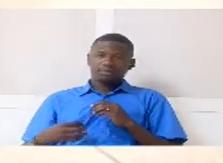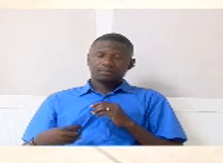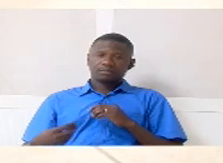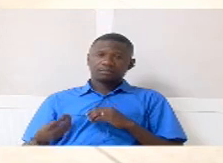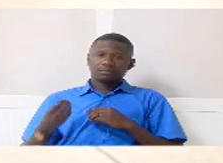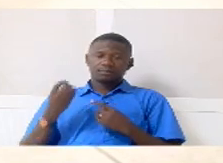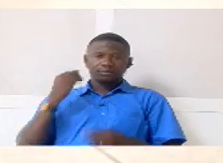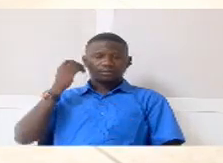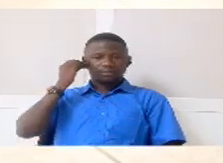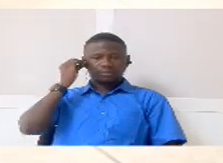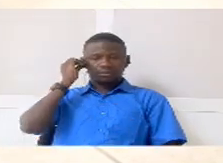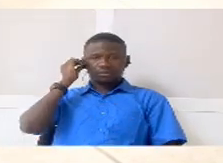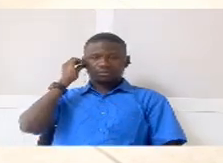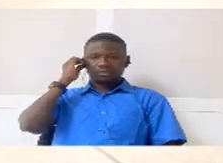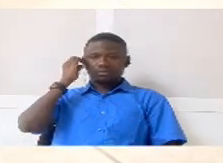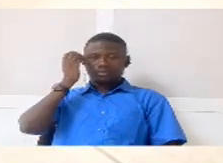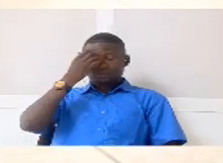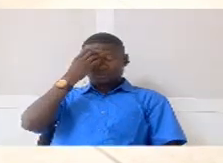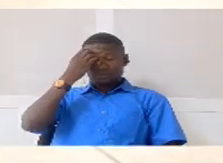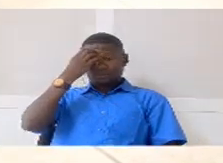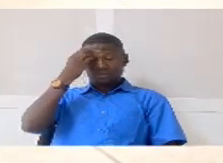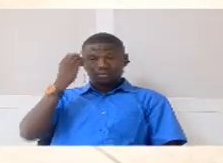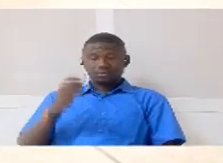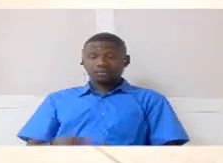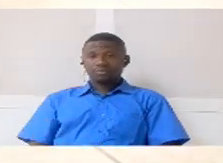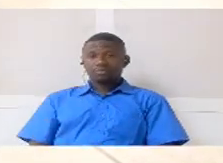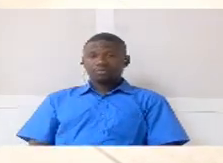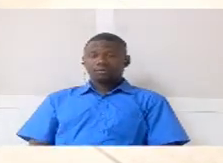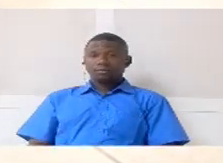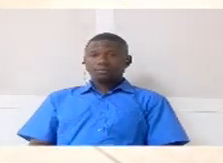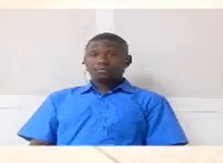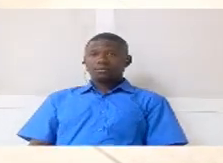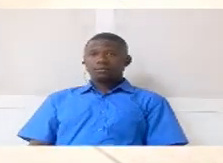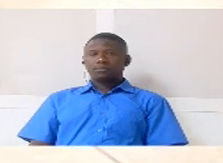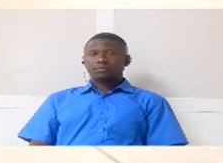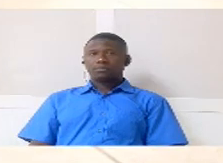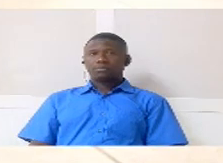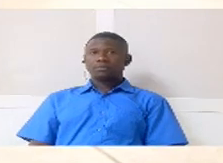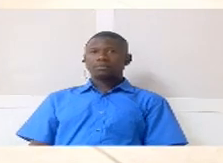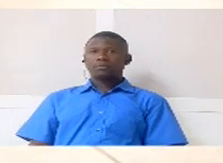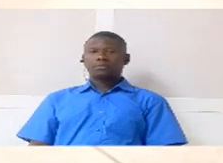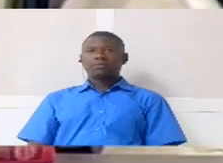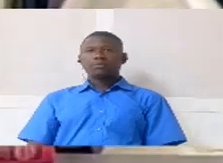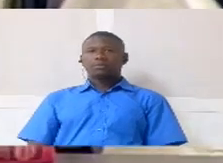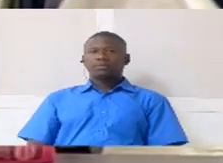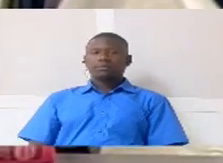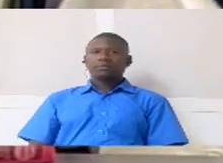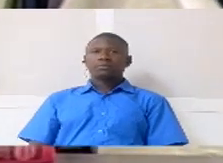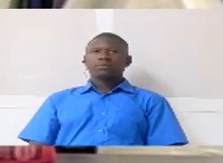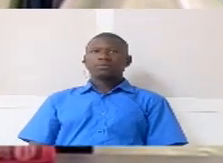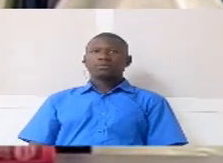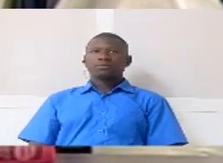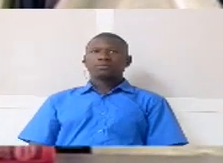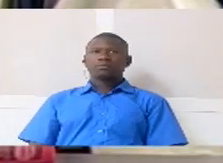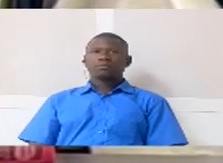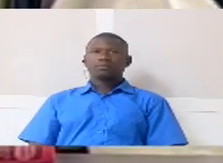fanansi wo kukilu tamandi ko sise men kenum me yalon ko asikola ya kusabu je fo wo nyongone ne sotota jele hanna ke rege